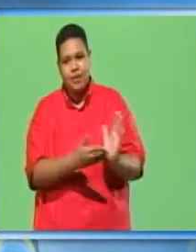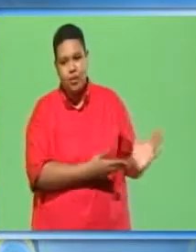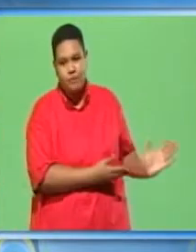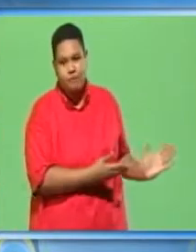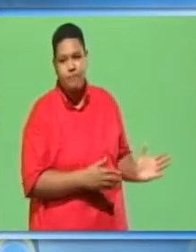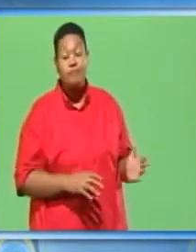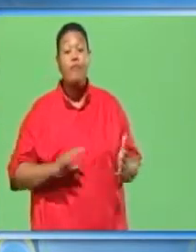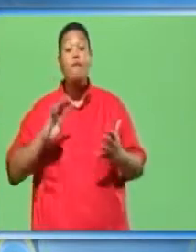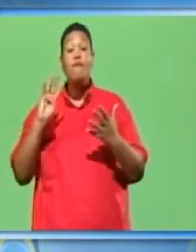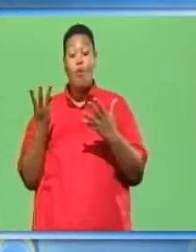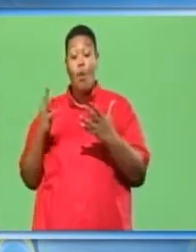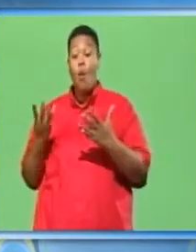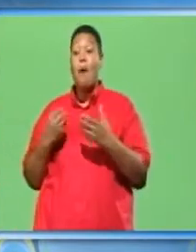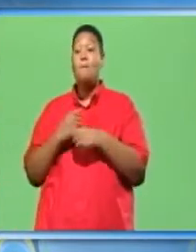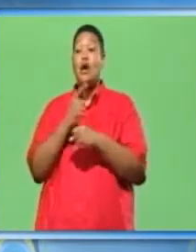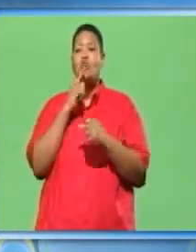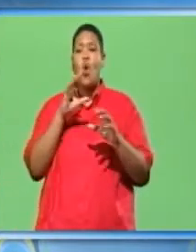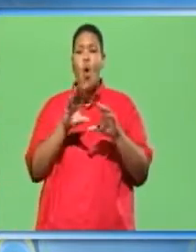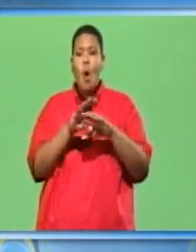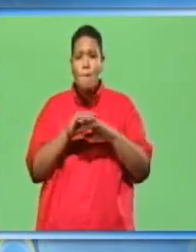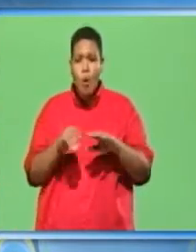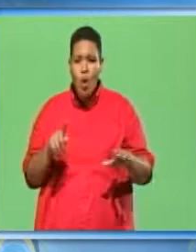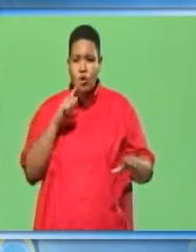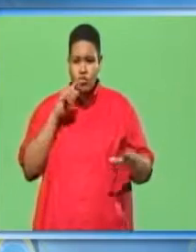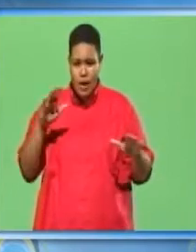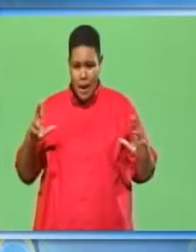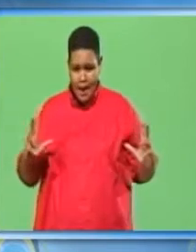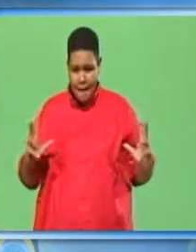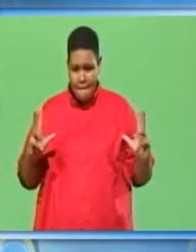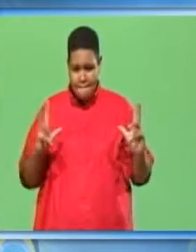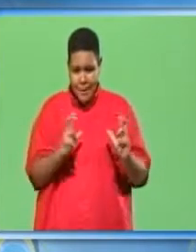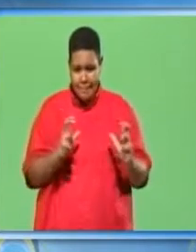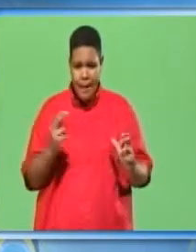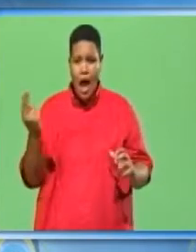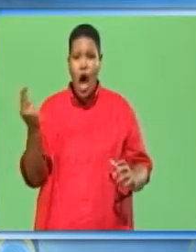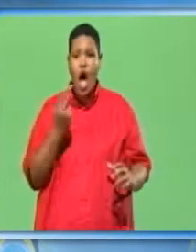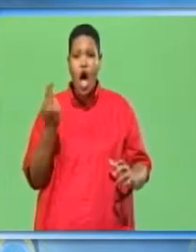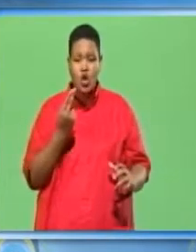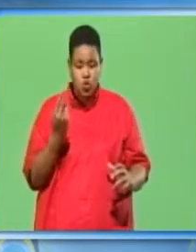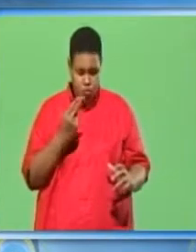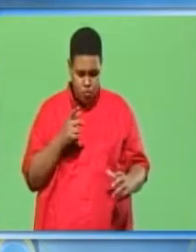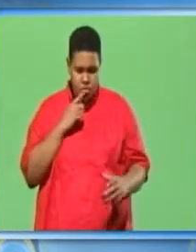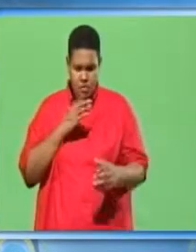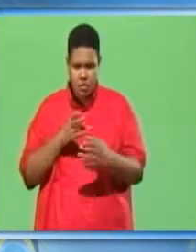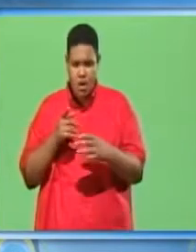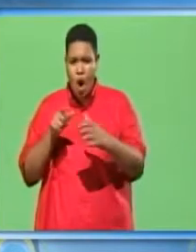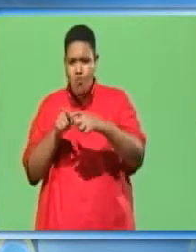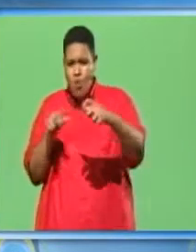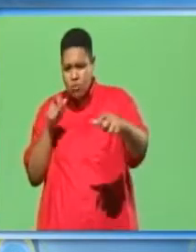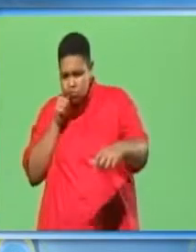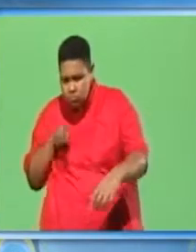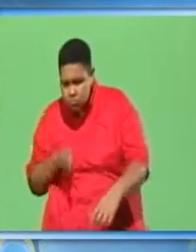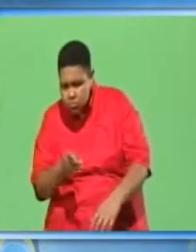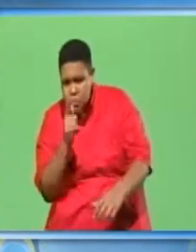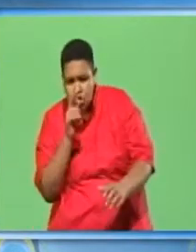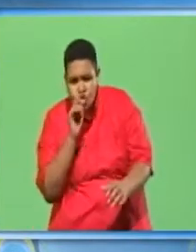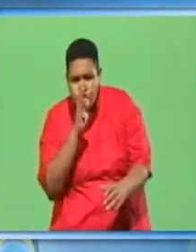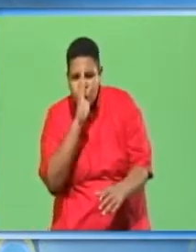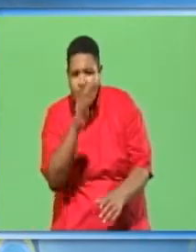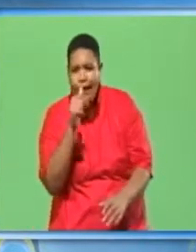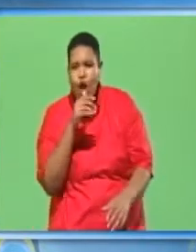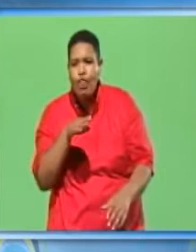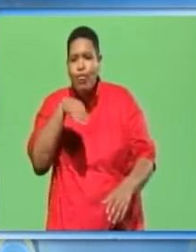4. Make sure the boards are seated on the clamp and use a straight edge to test the upper surface.